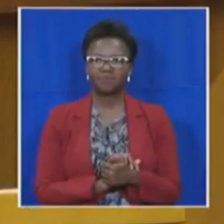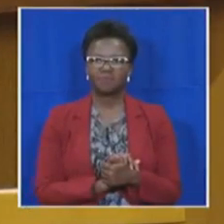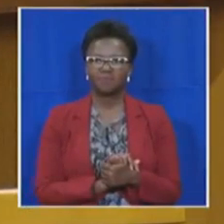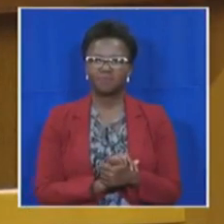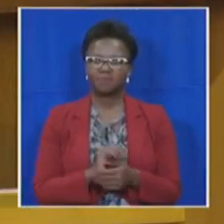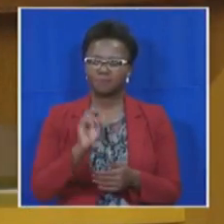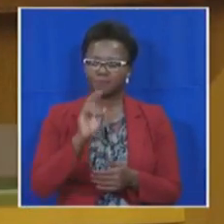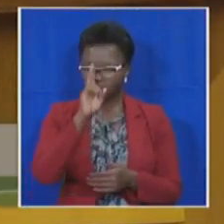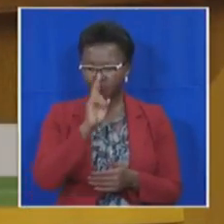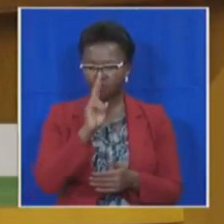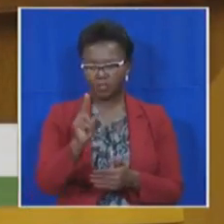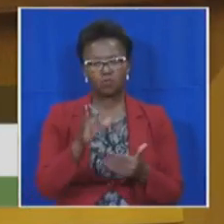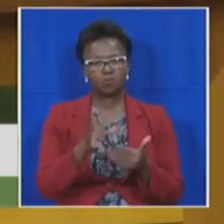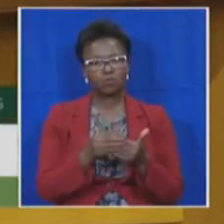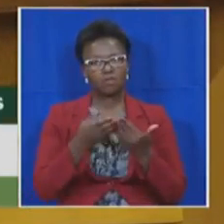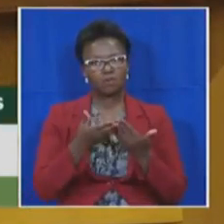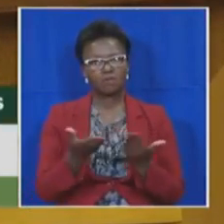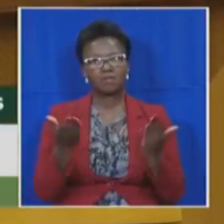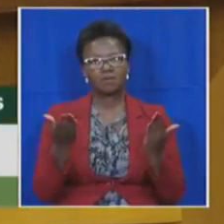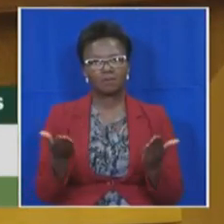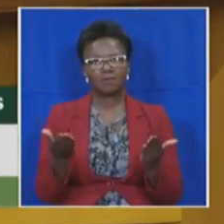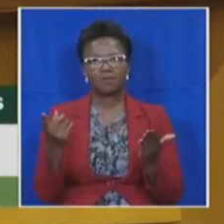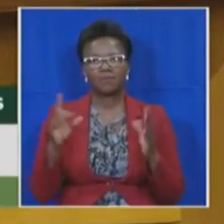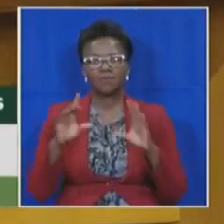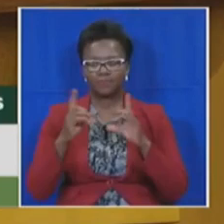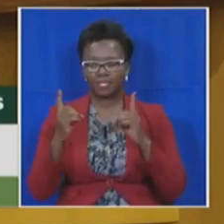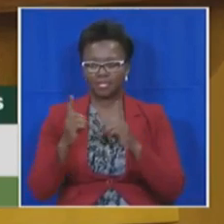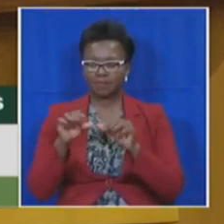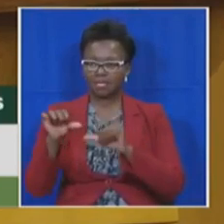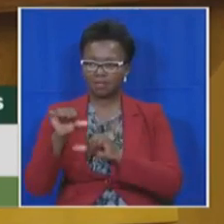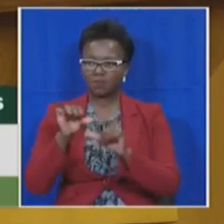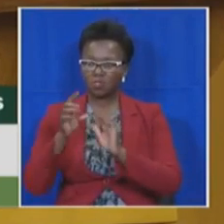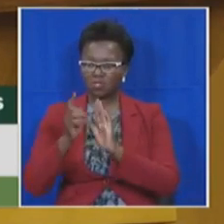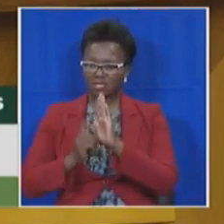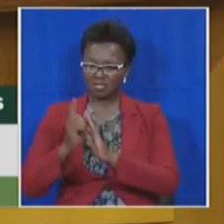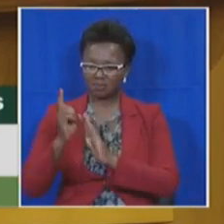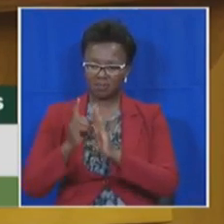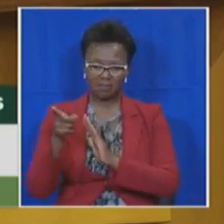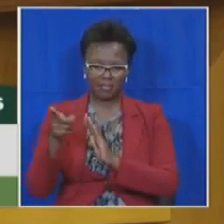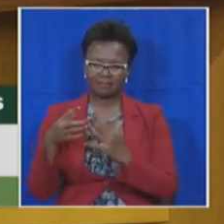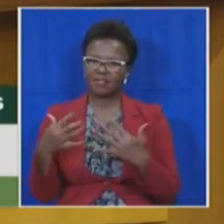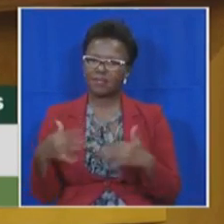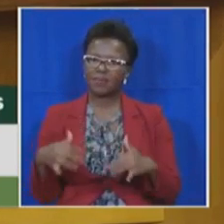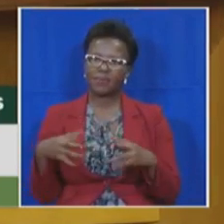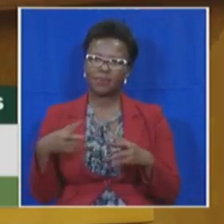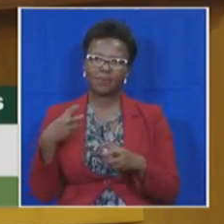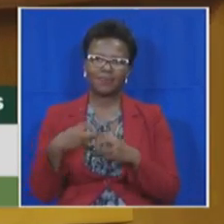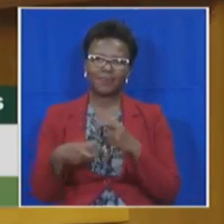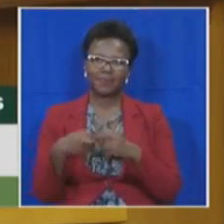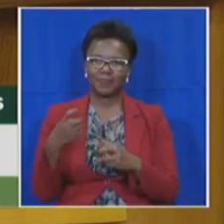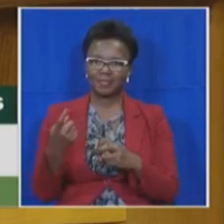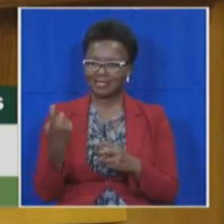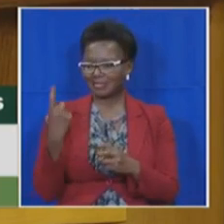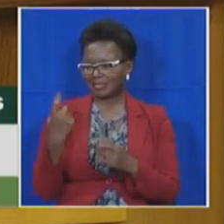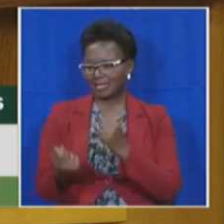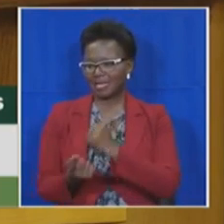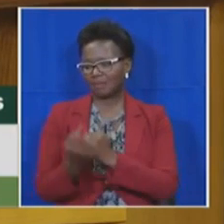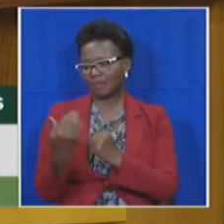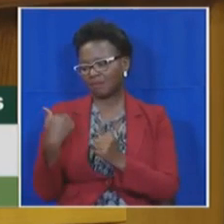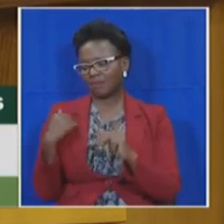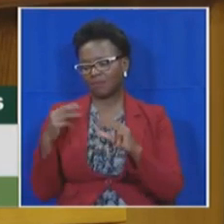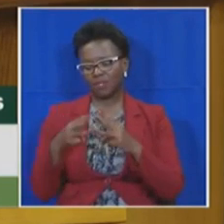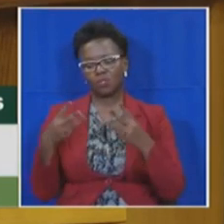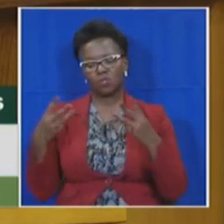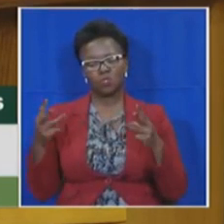Honourable members, the state of the Department of Social Development can be summed up in the latest newspaper